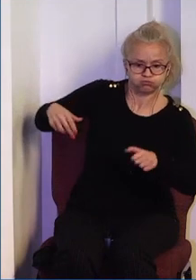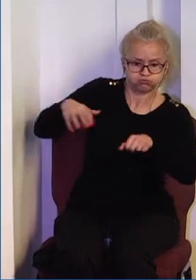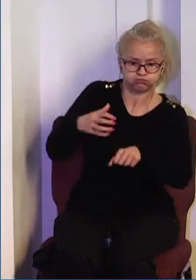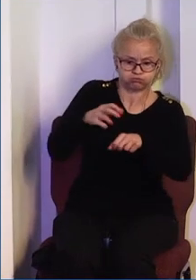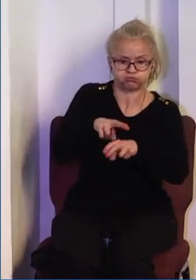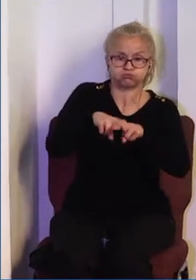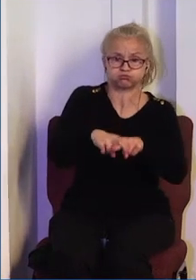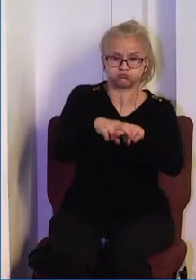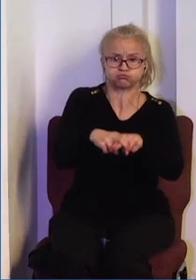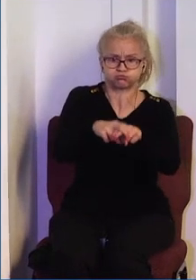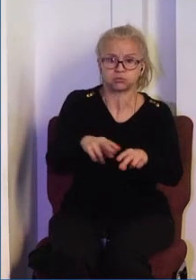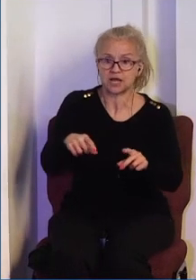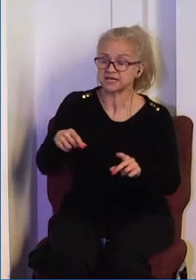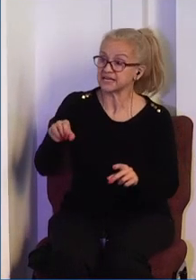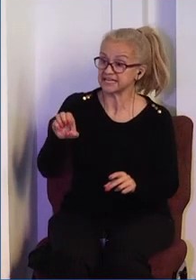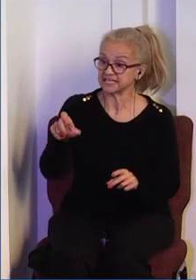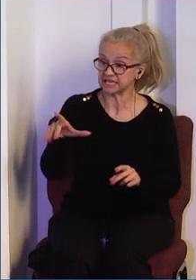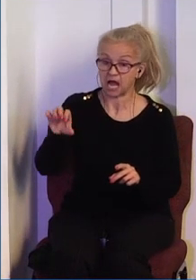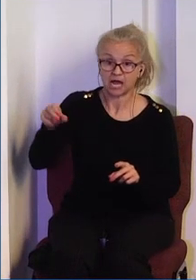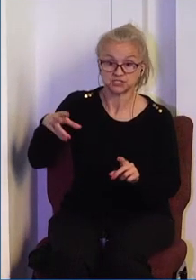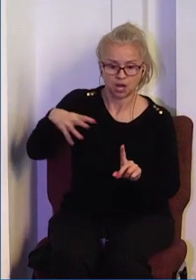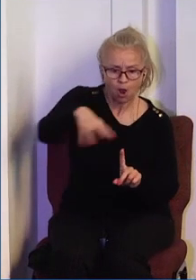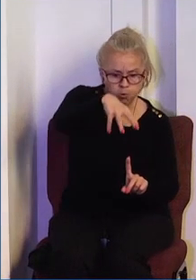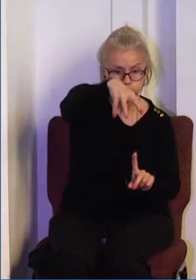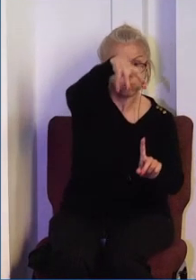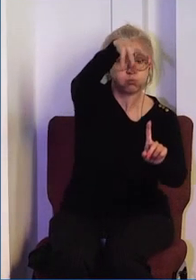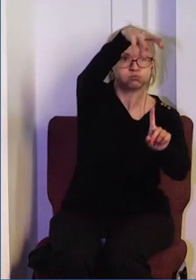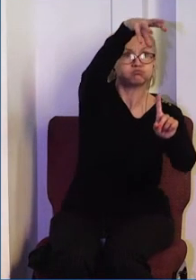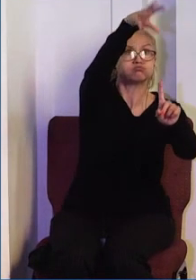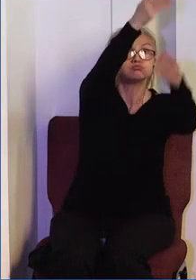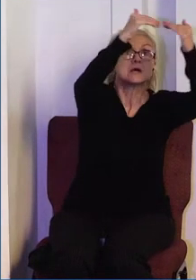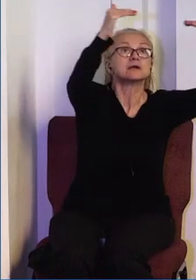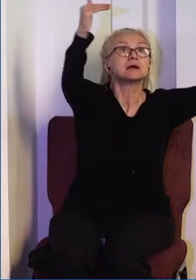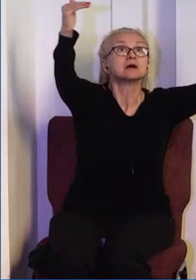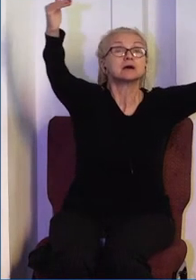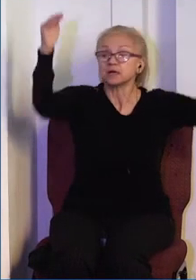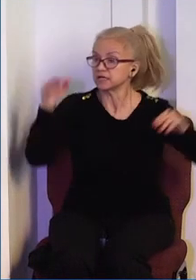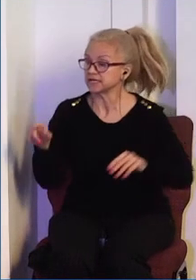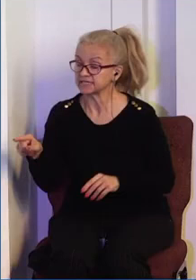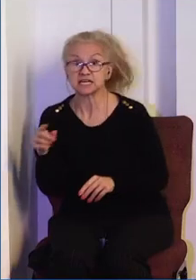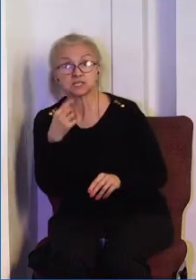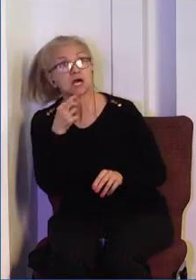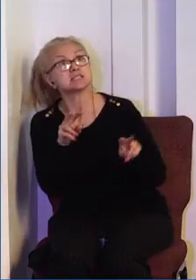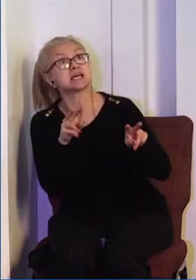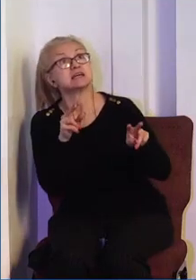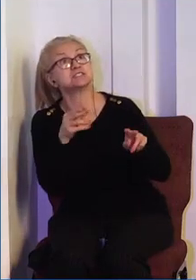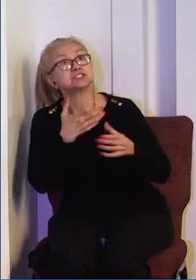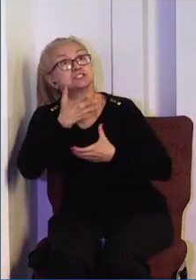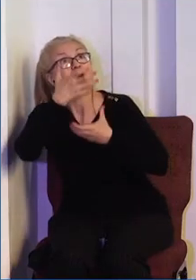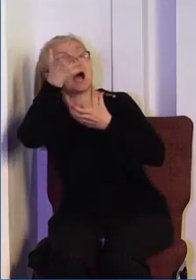up in a whirlwind to heaven. Elisha saw it and shouted,